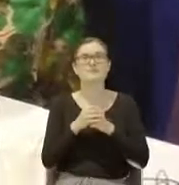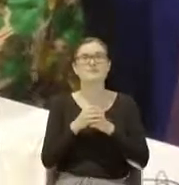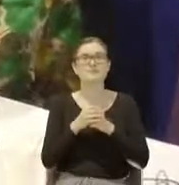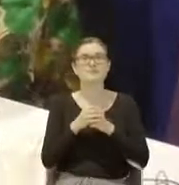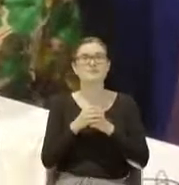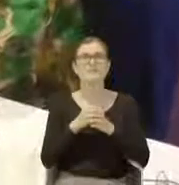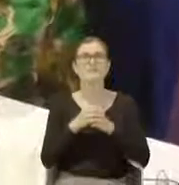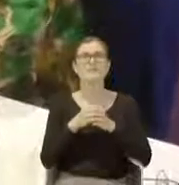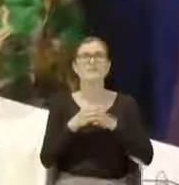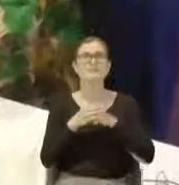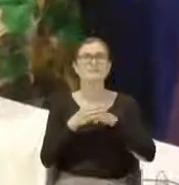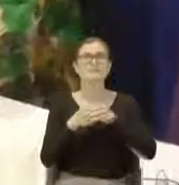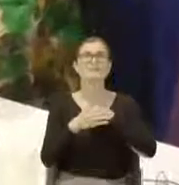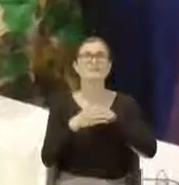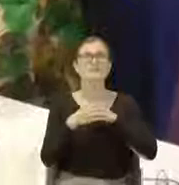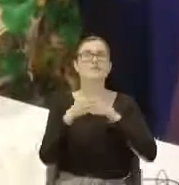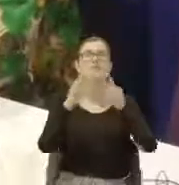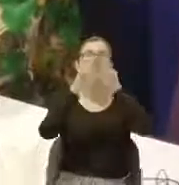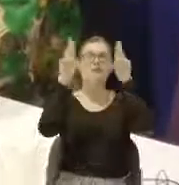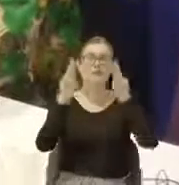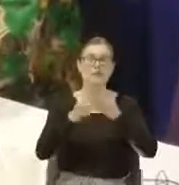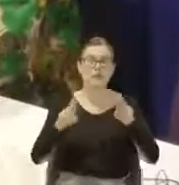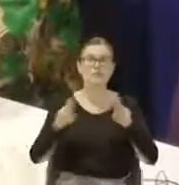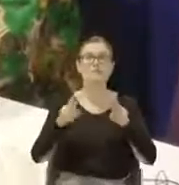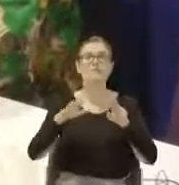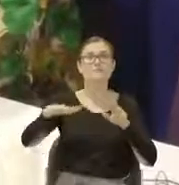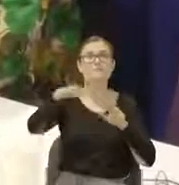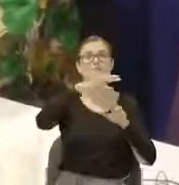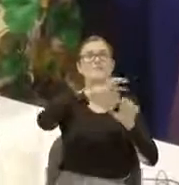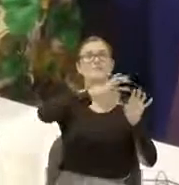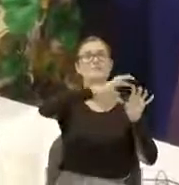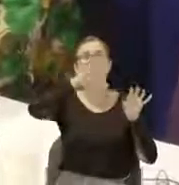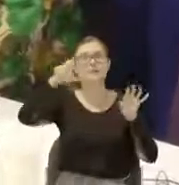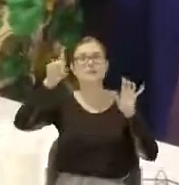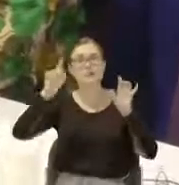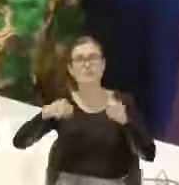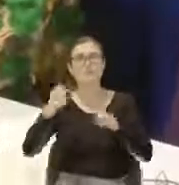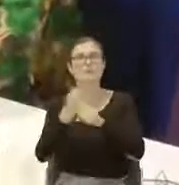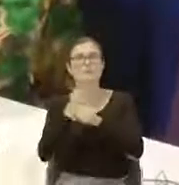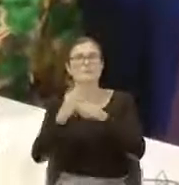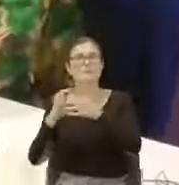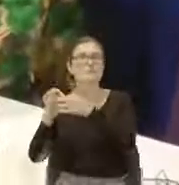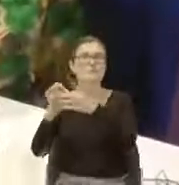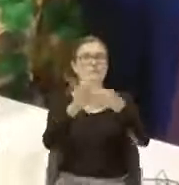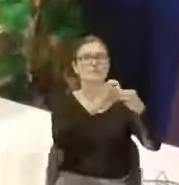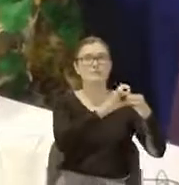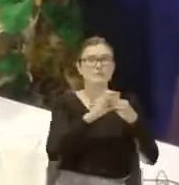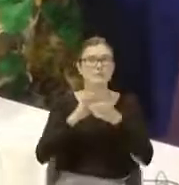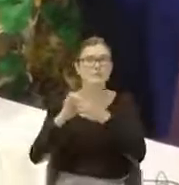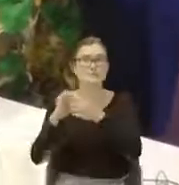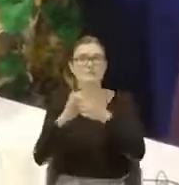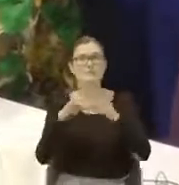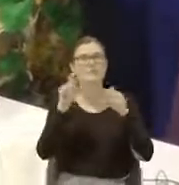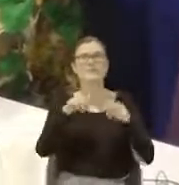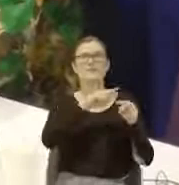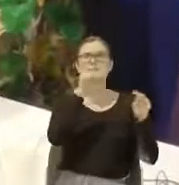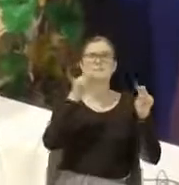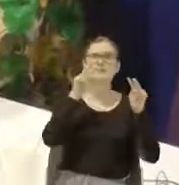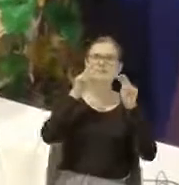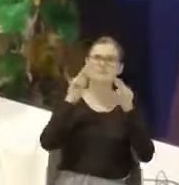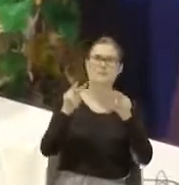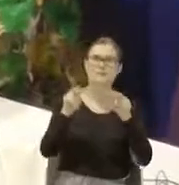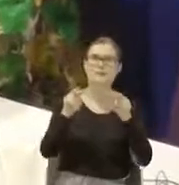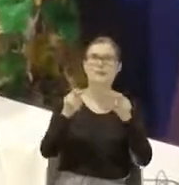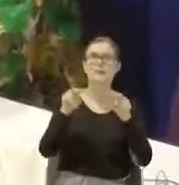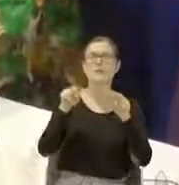together their local bodies, especially looking after the weaker ones, and I think they need our support. Kevin, you